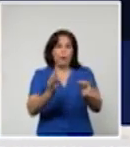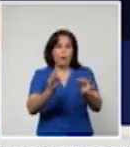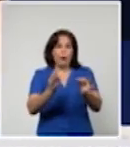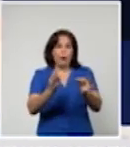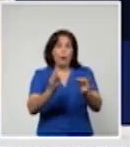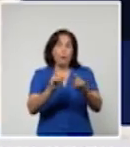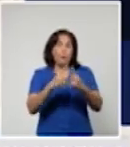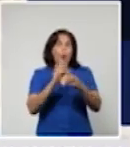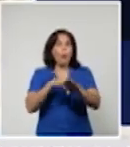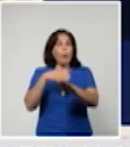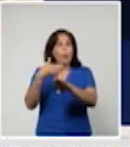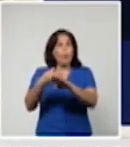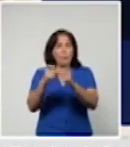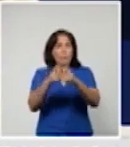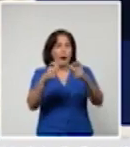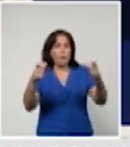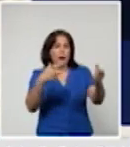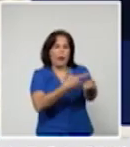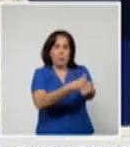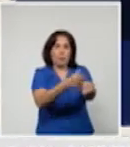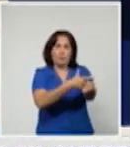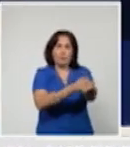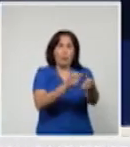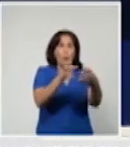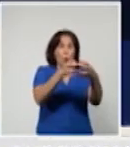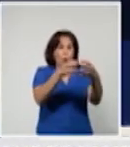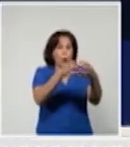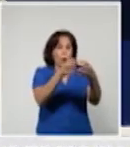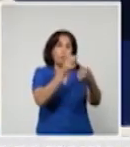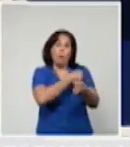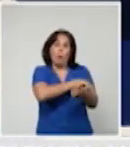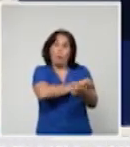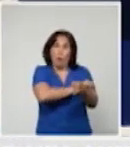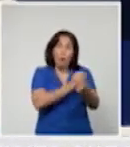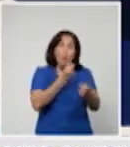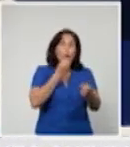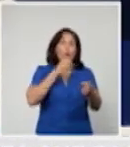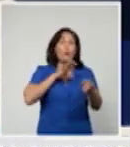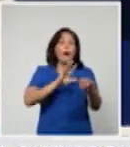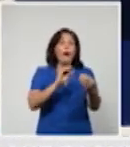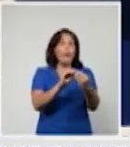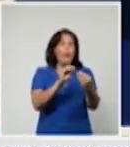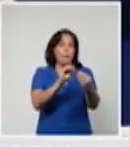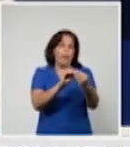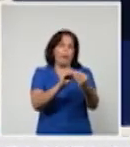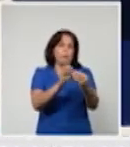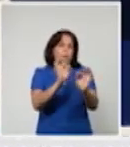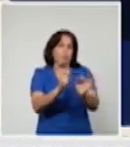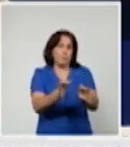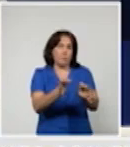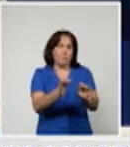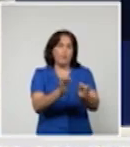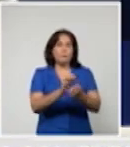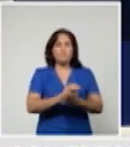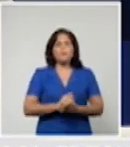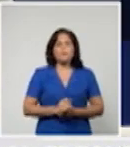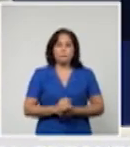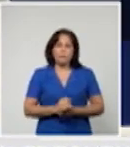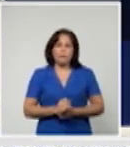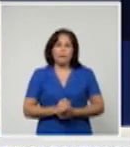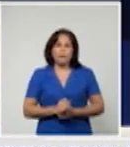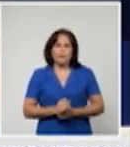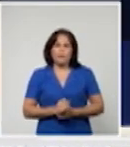local transmission. Therefore, yesterday's result by province, and excluding